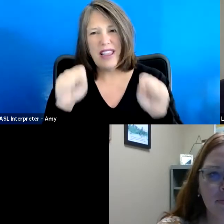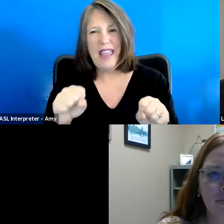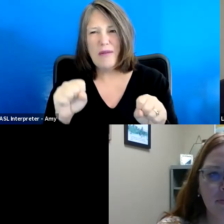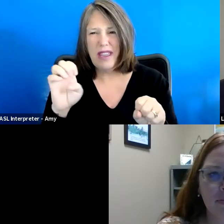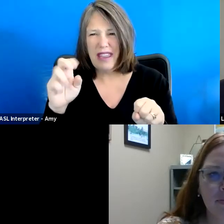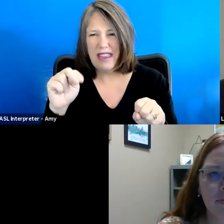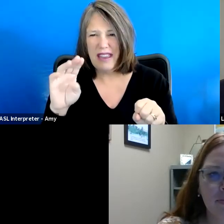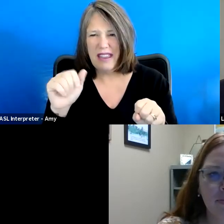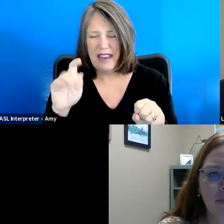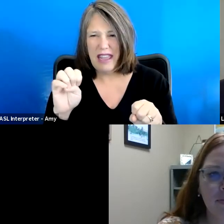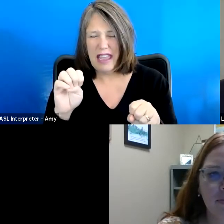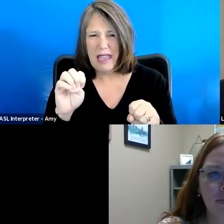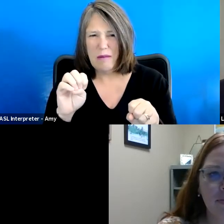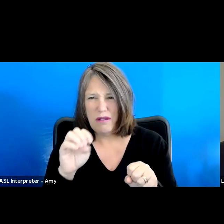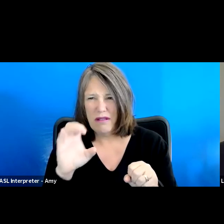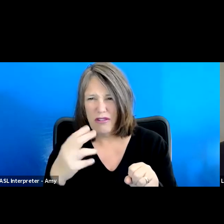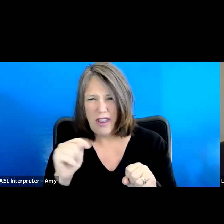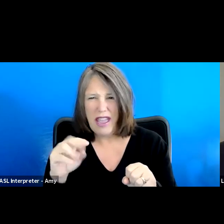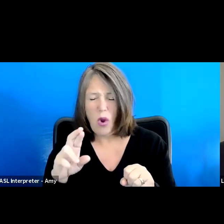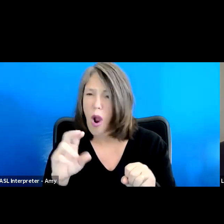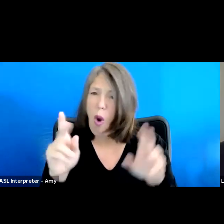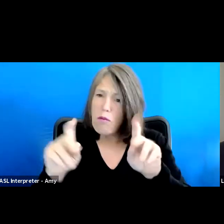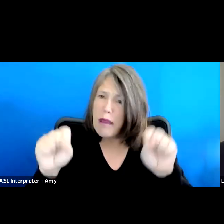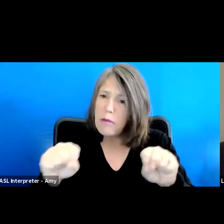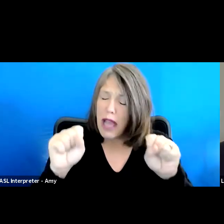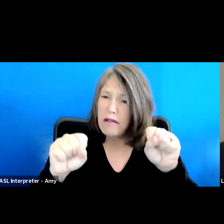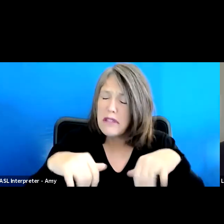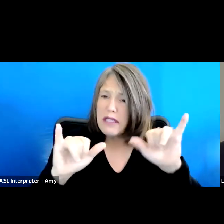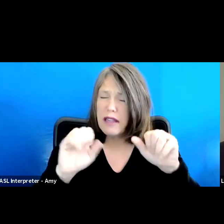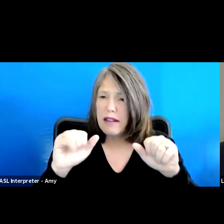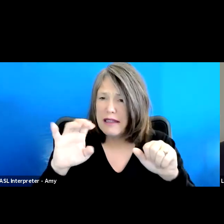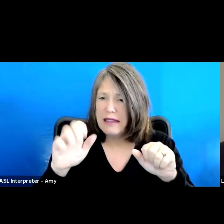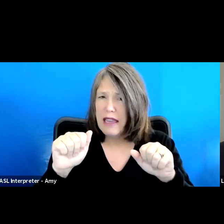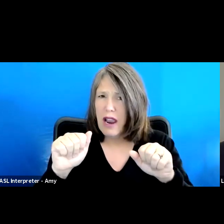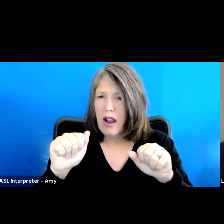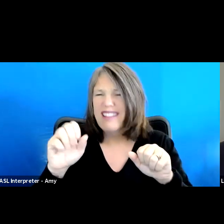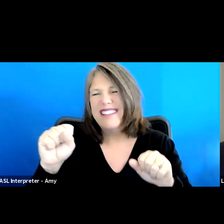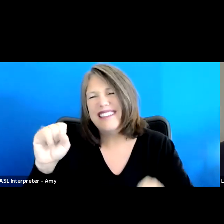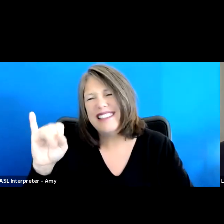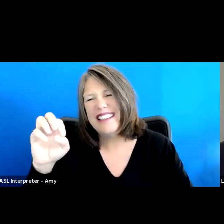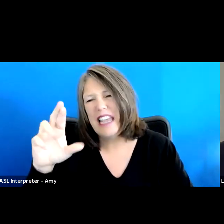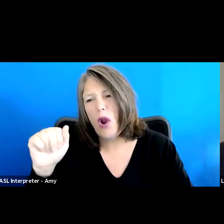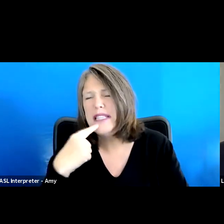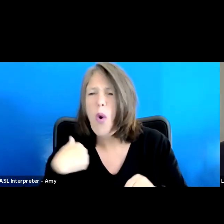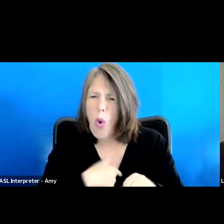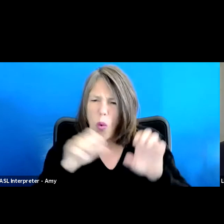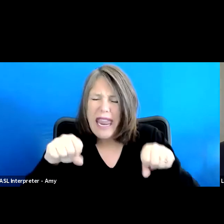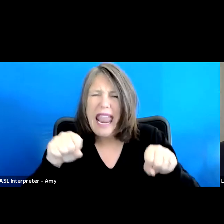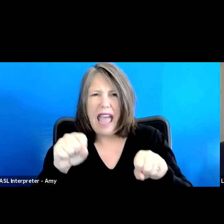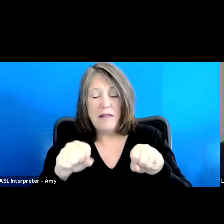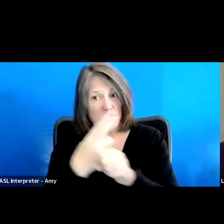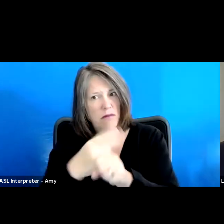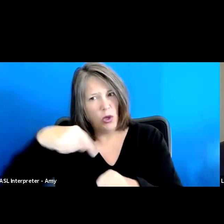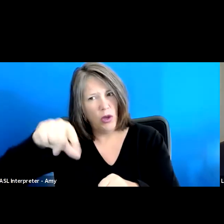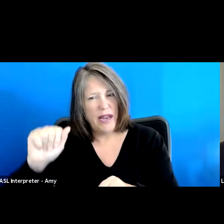or do we have to stick with the question and answers then? Yeah, people can still, so we'll have to use the question and answer. And Okay. so if you want to